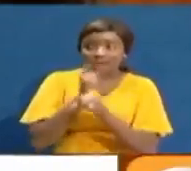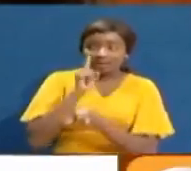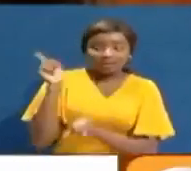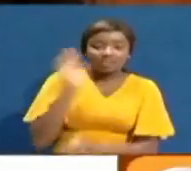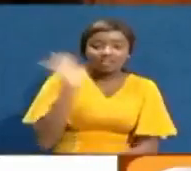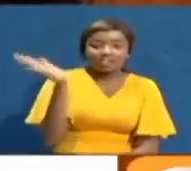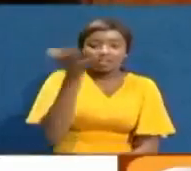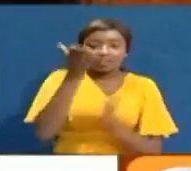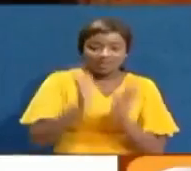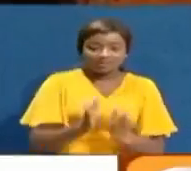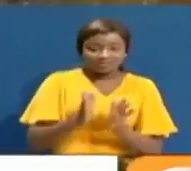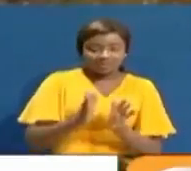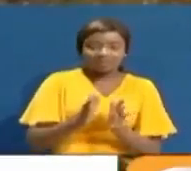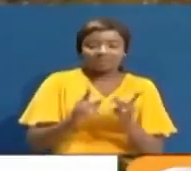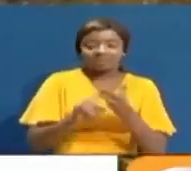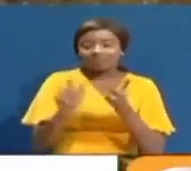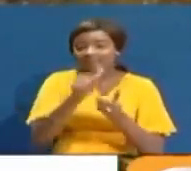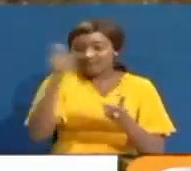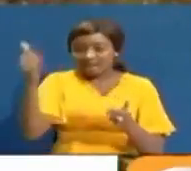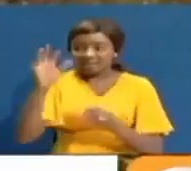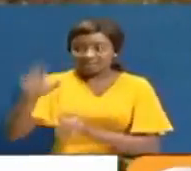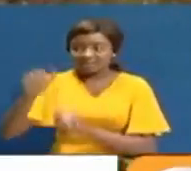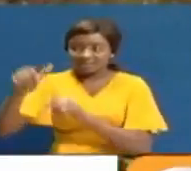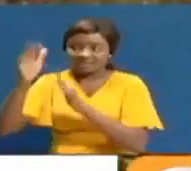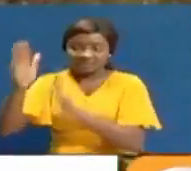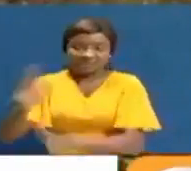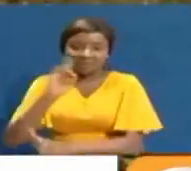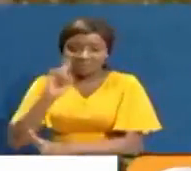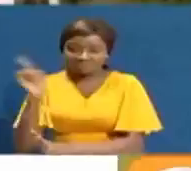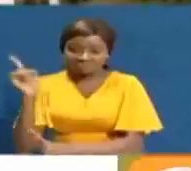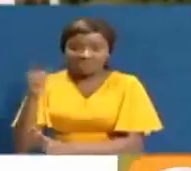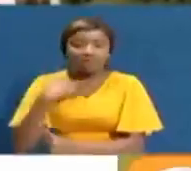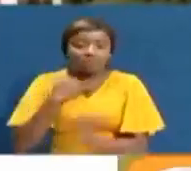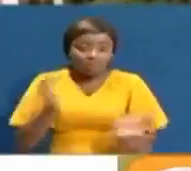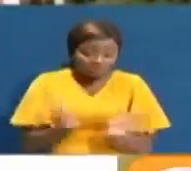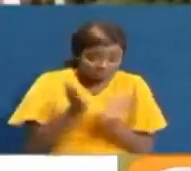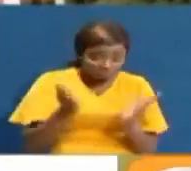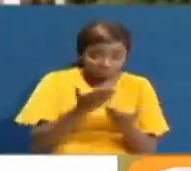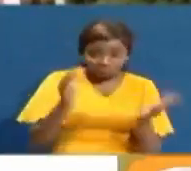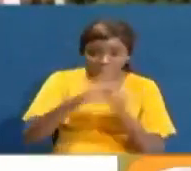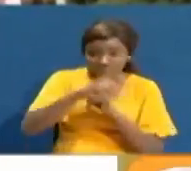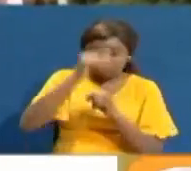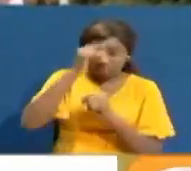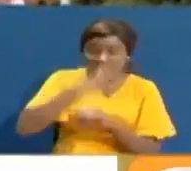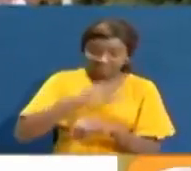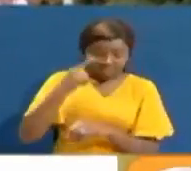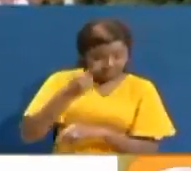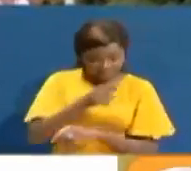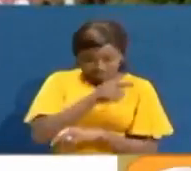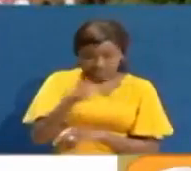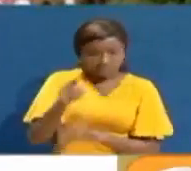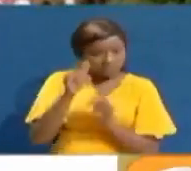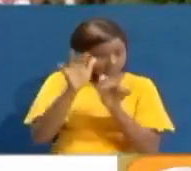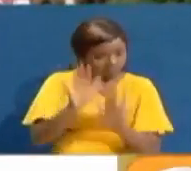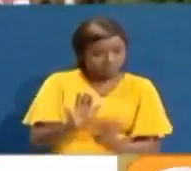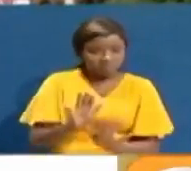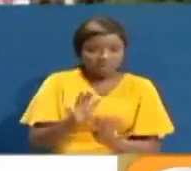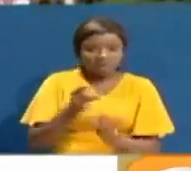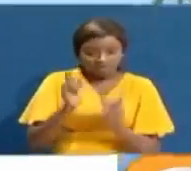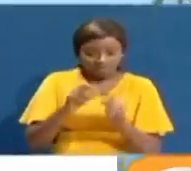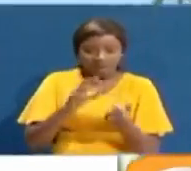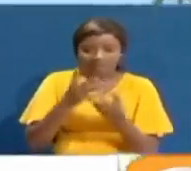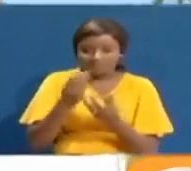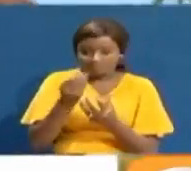at a local restaurant while Kerich is a farmer. They are urging the county government to realize the potential of the sport to be a lucrative